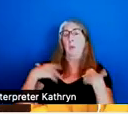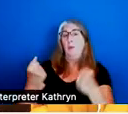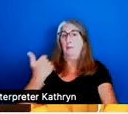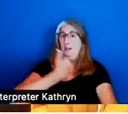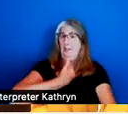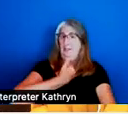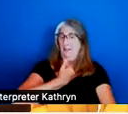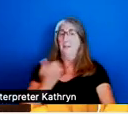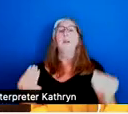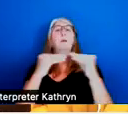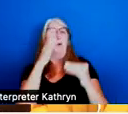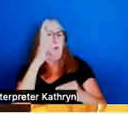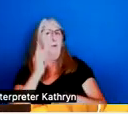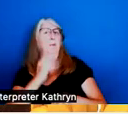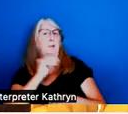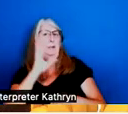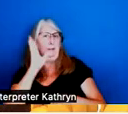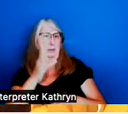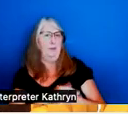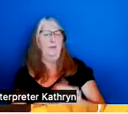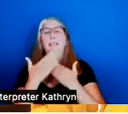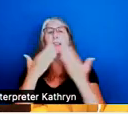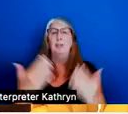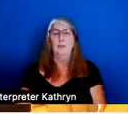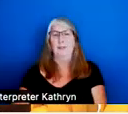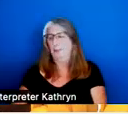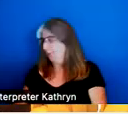ourselves, the more we will experience it. Thank you so much.